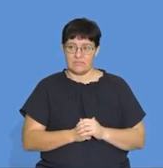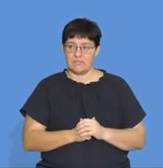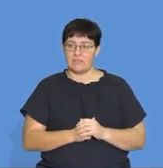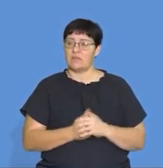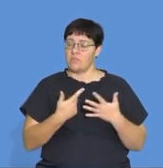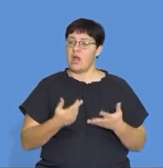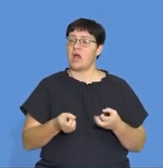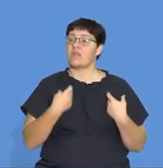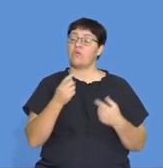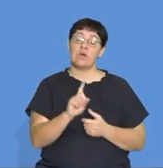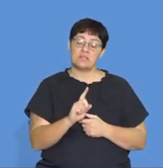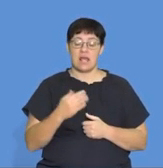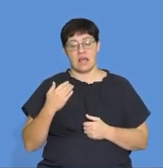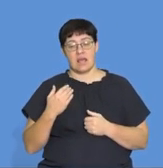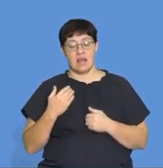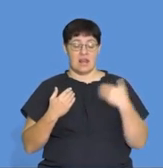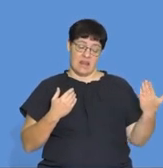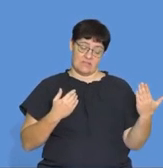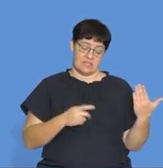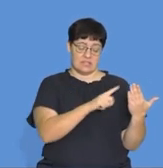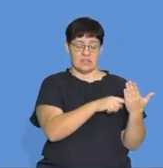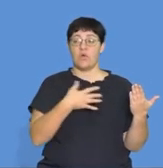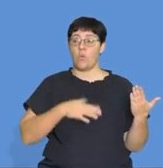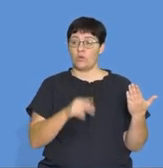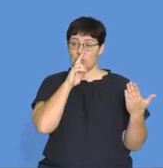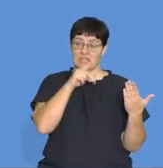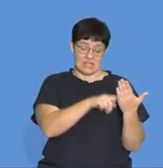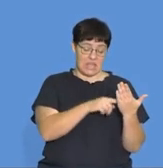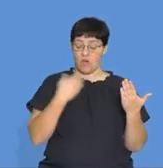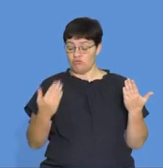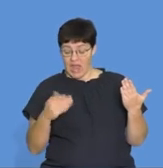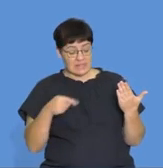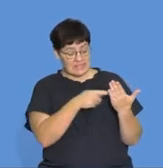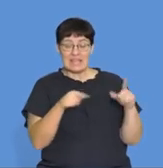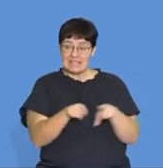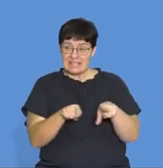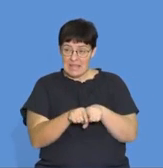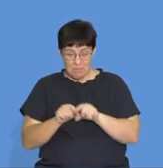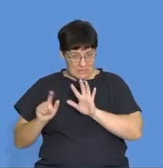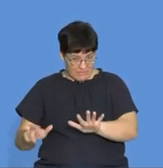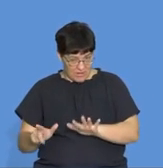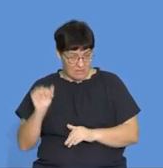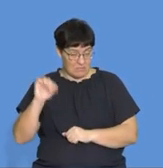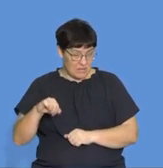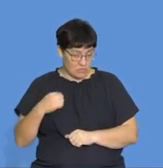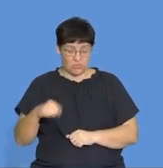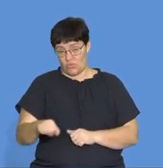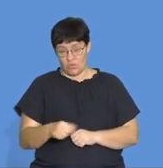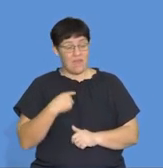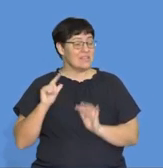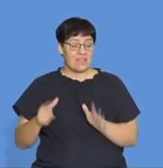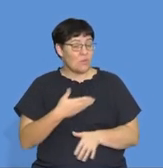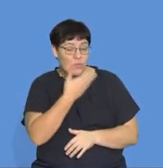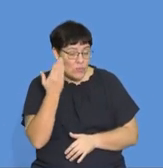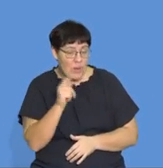the left-hand side. I want to see whether the right-hand side will also be 7 or not. If it's not 7, then